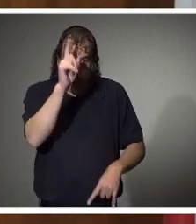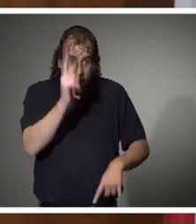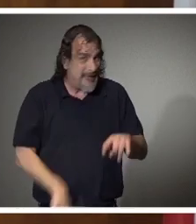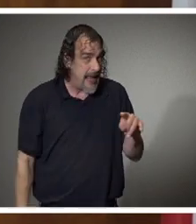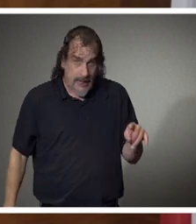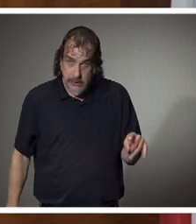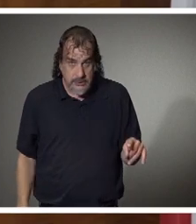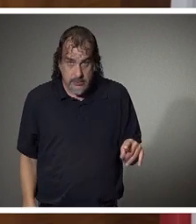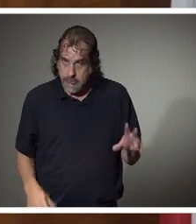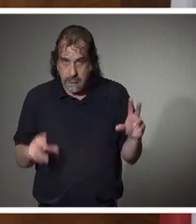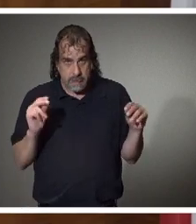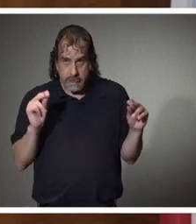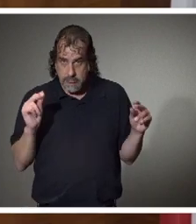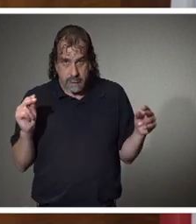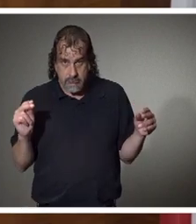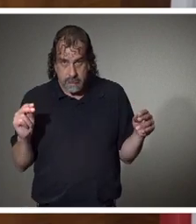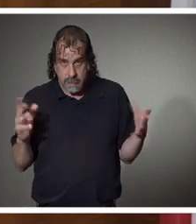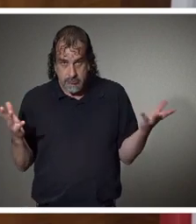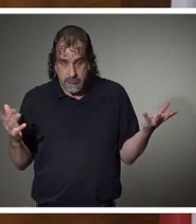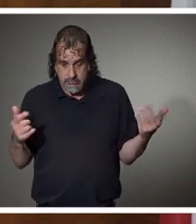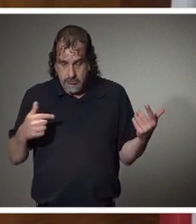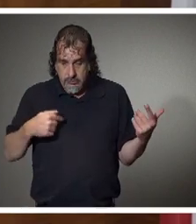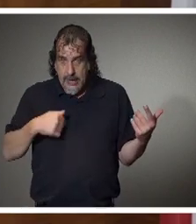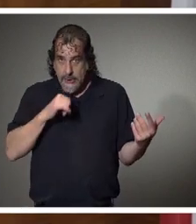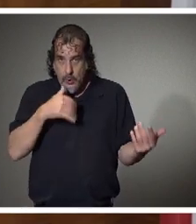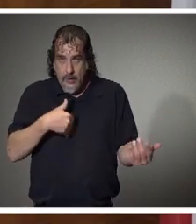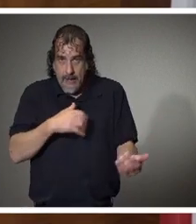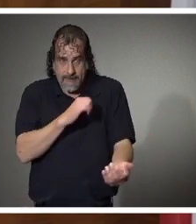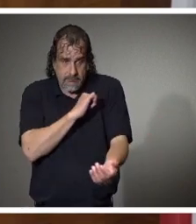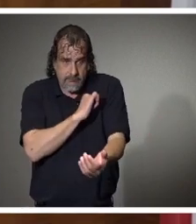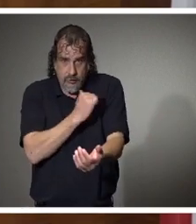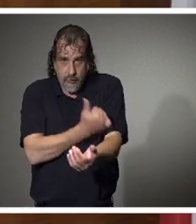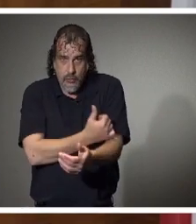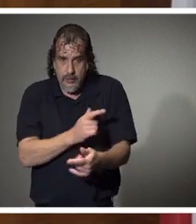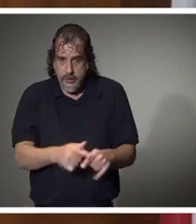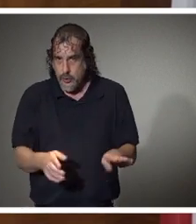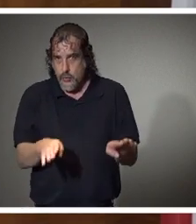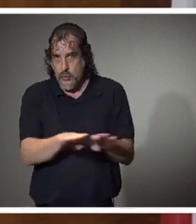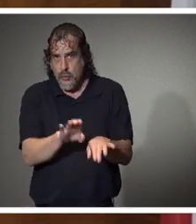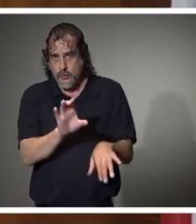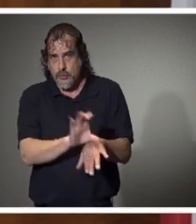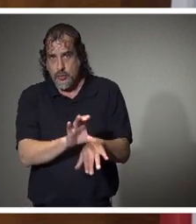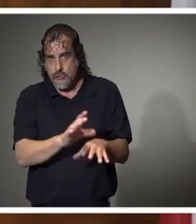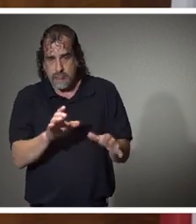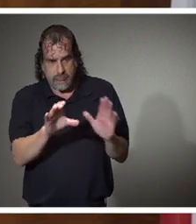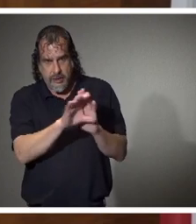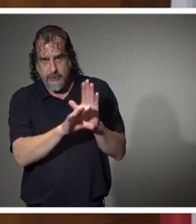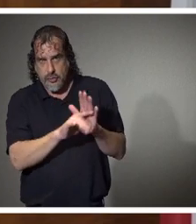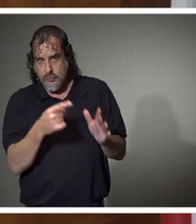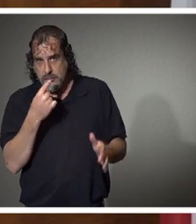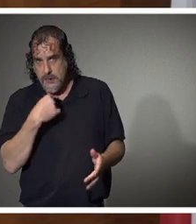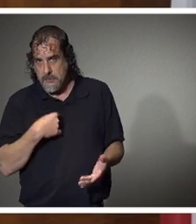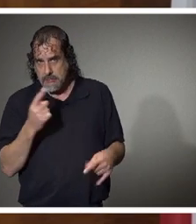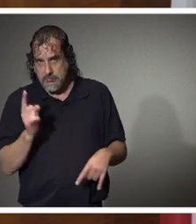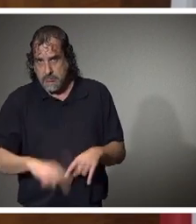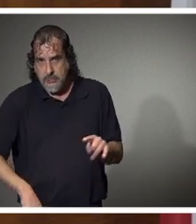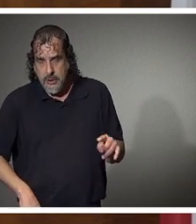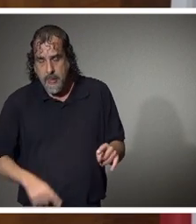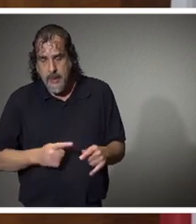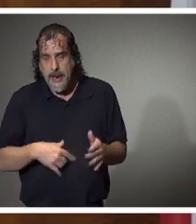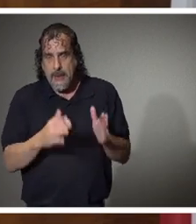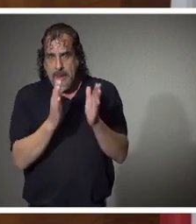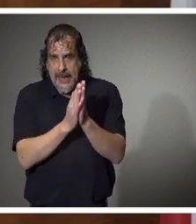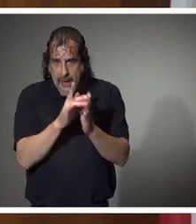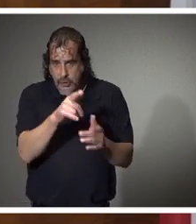at least from the state level, because I don't think we have the constitutional ability to do that. But I can ask you to continue to stay